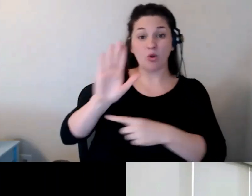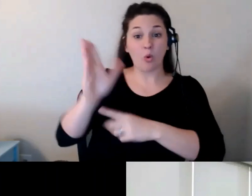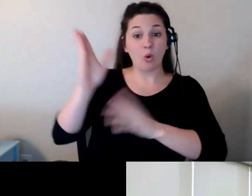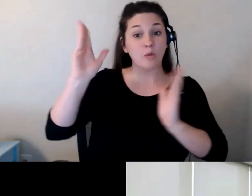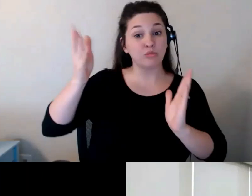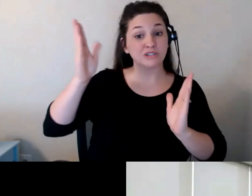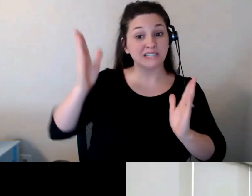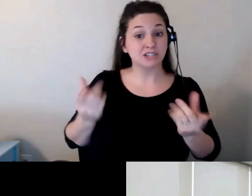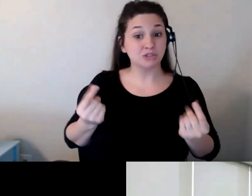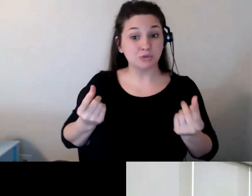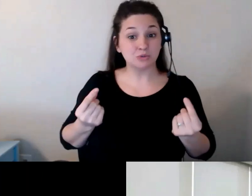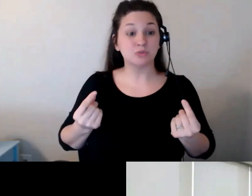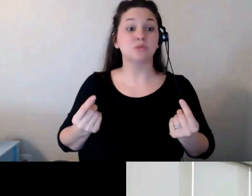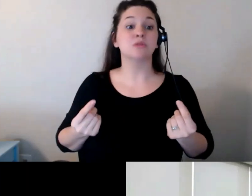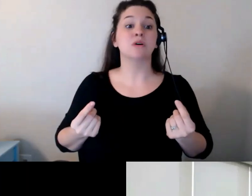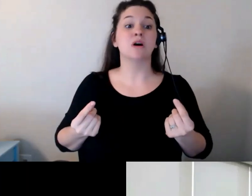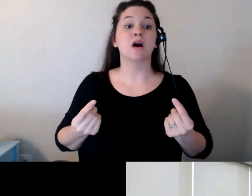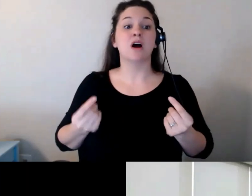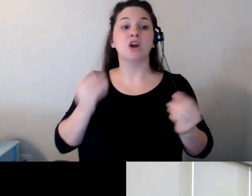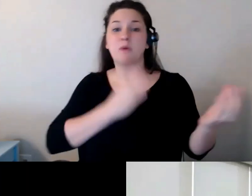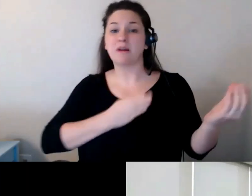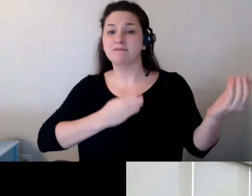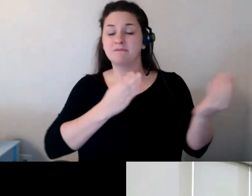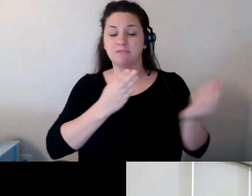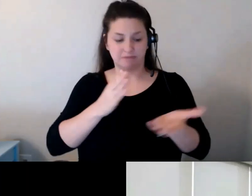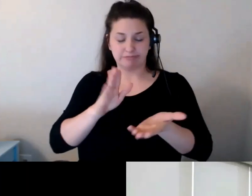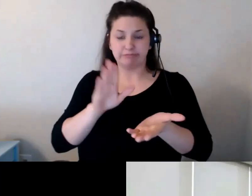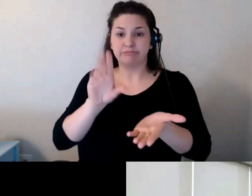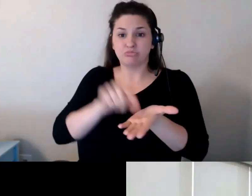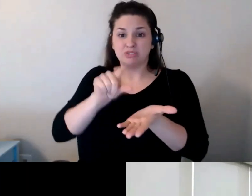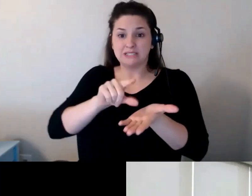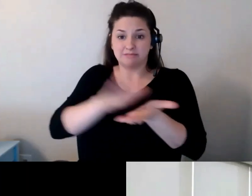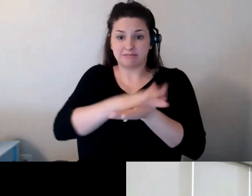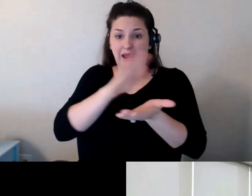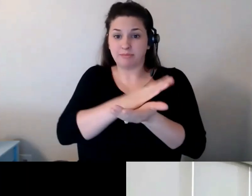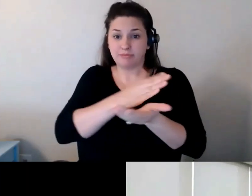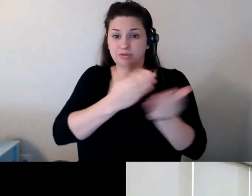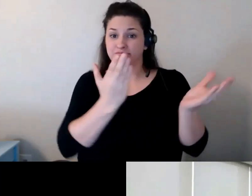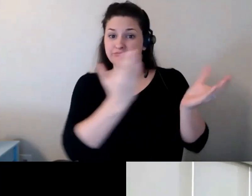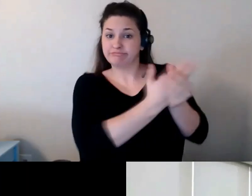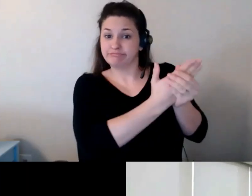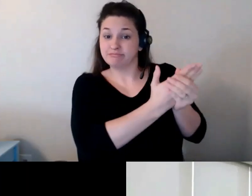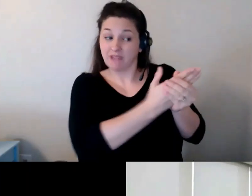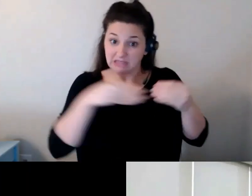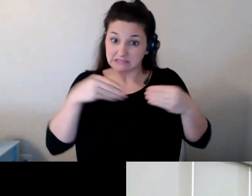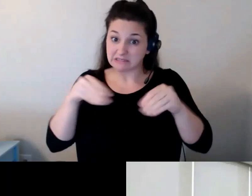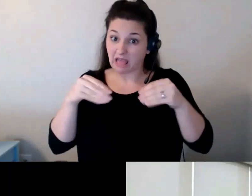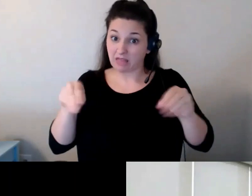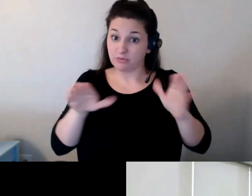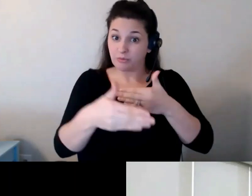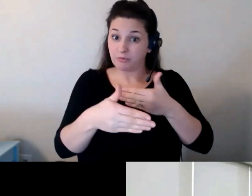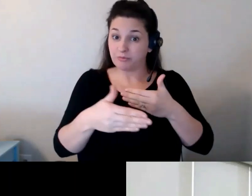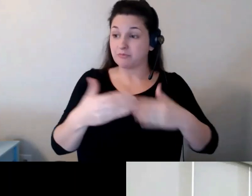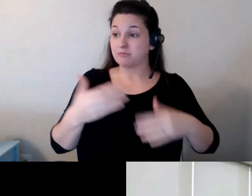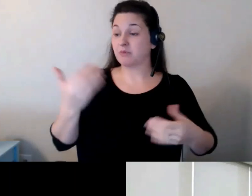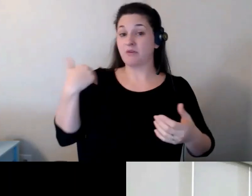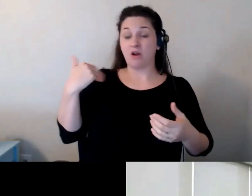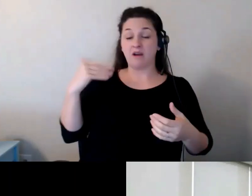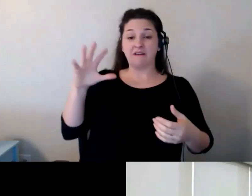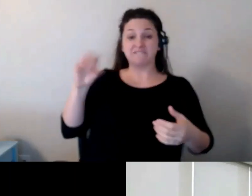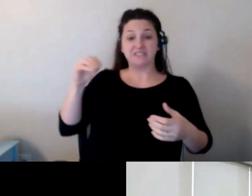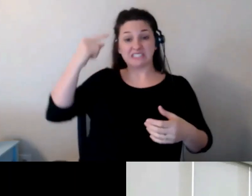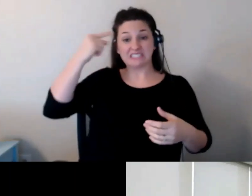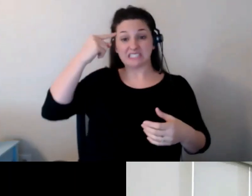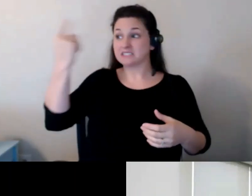a paper sales room, and for 50 cents, back in the day, some might say, they could pick up